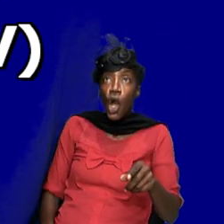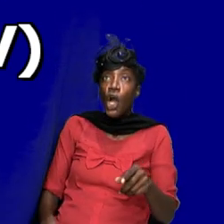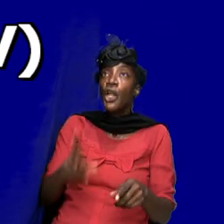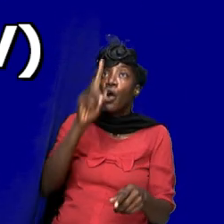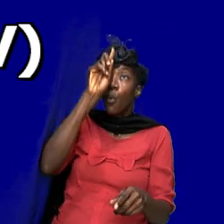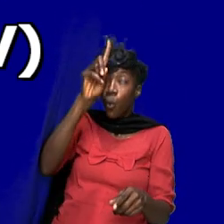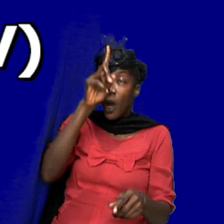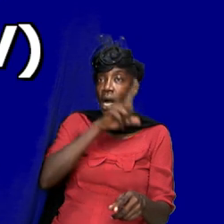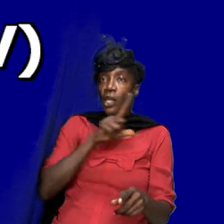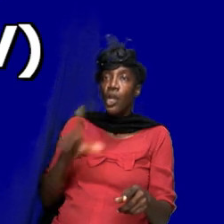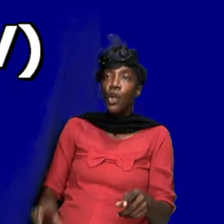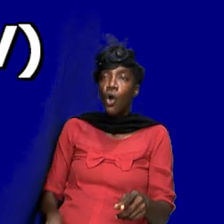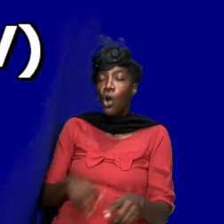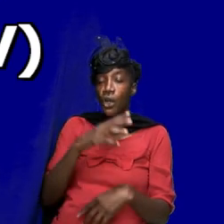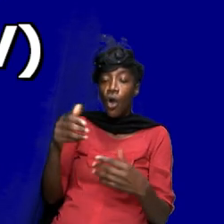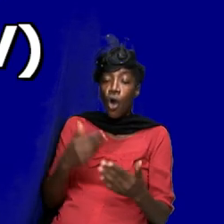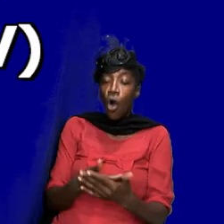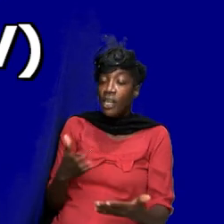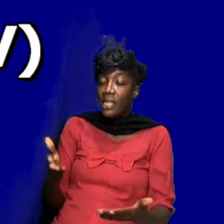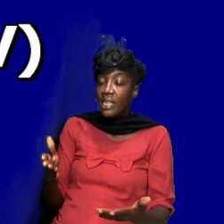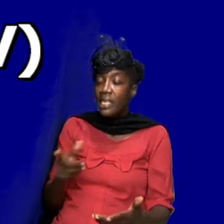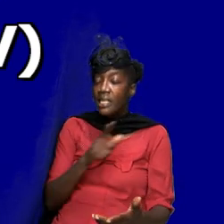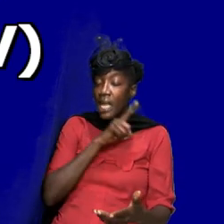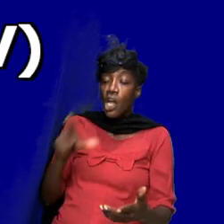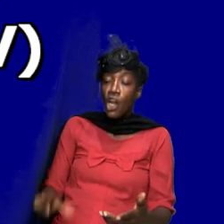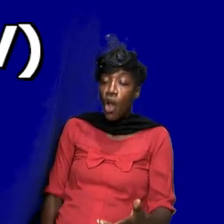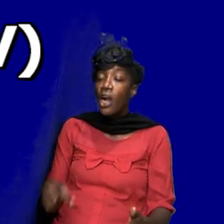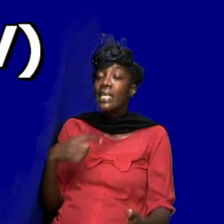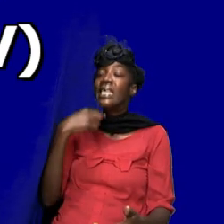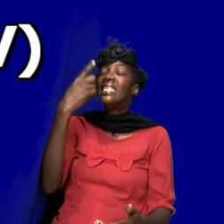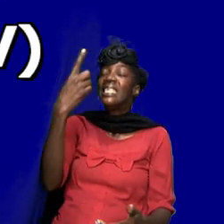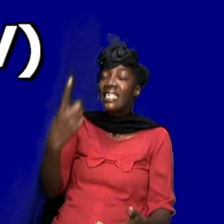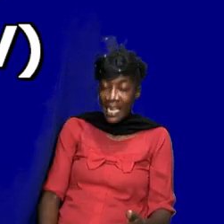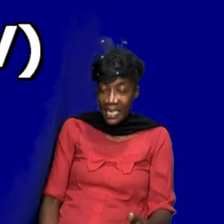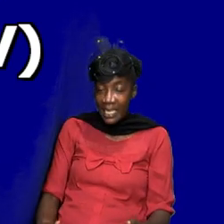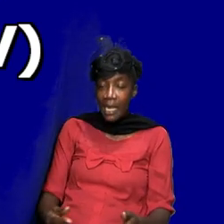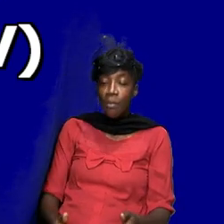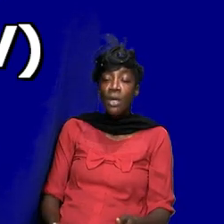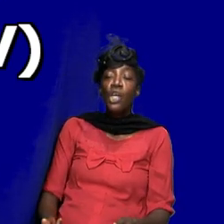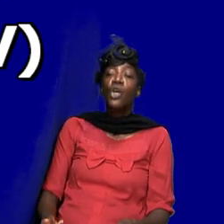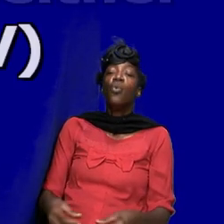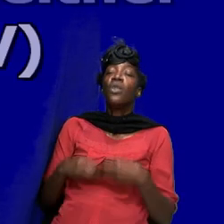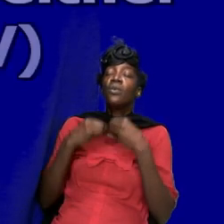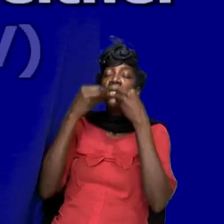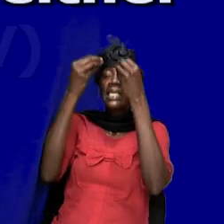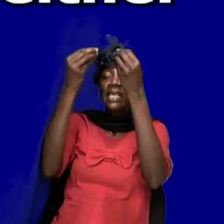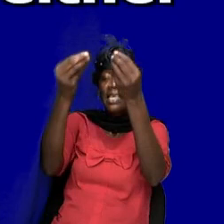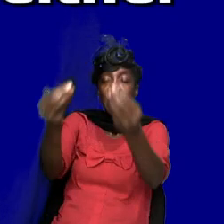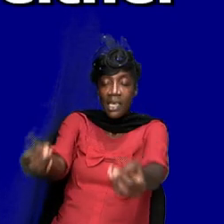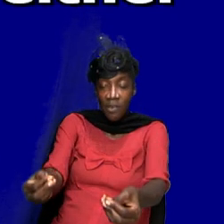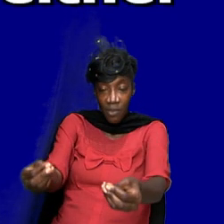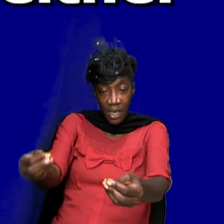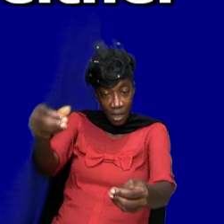And all of the things that the Lord instructed them to do was passed down.